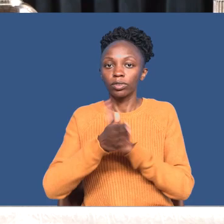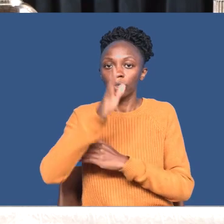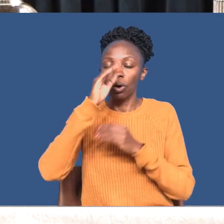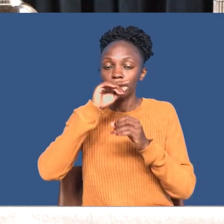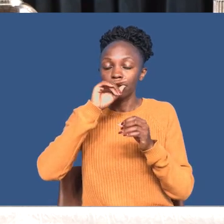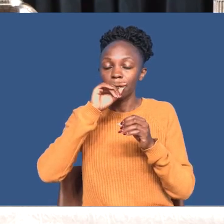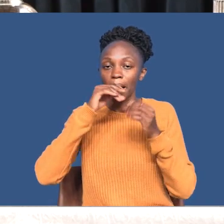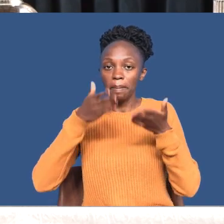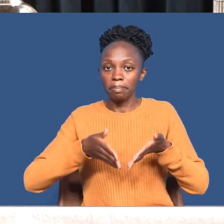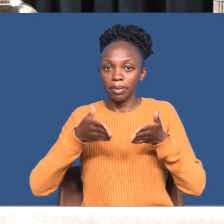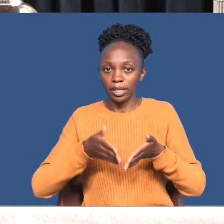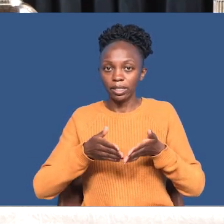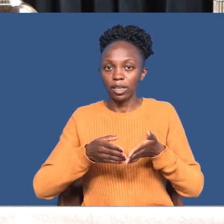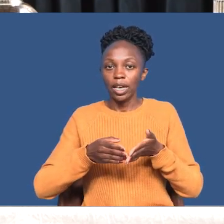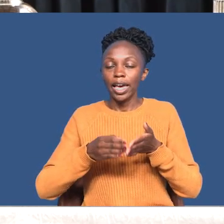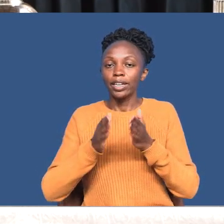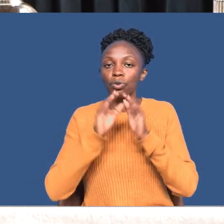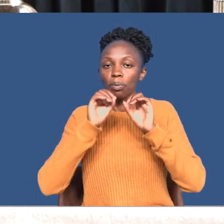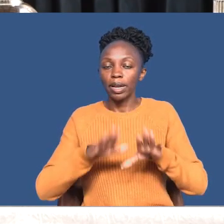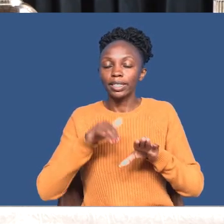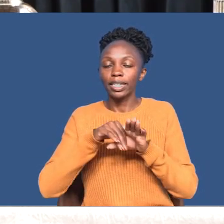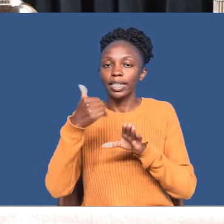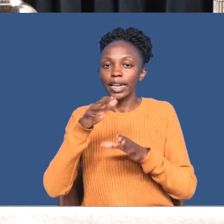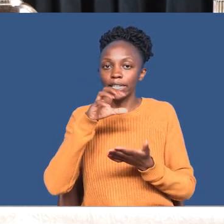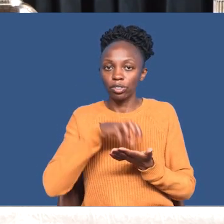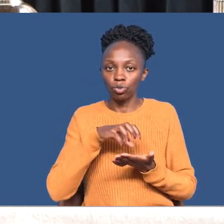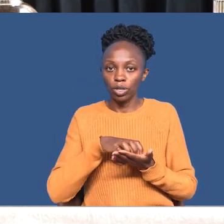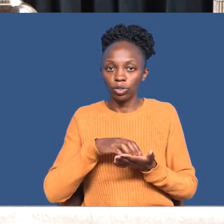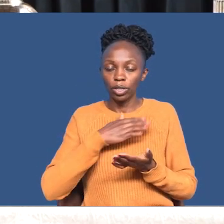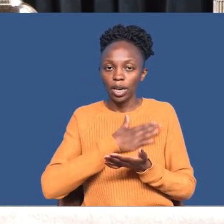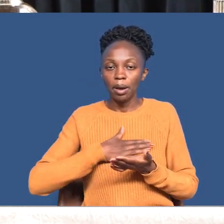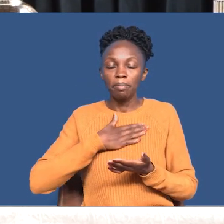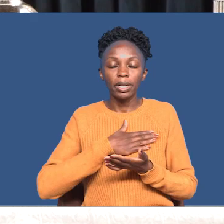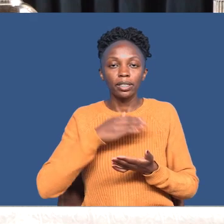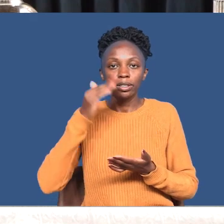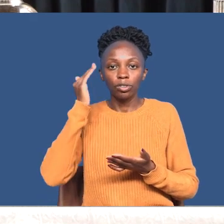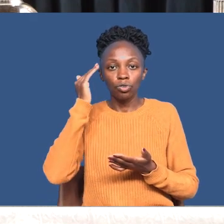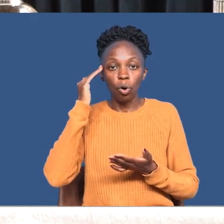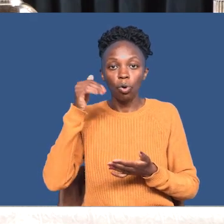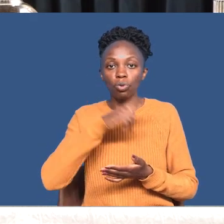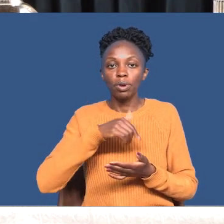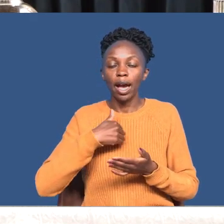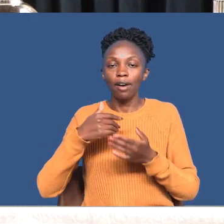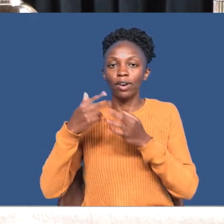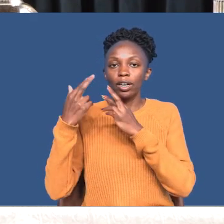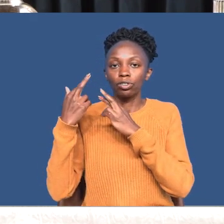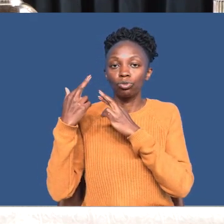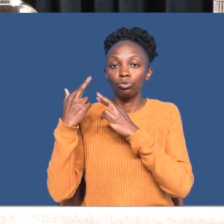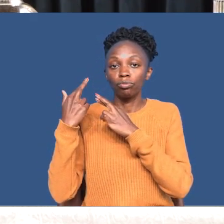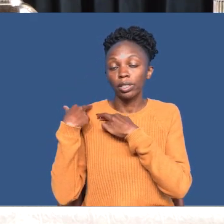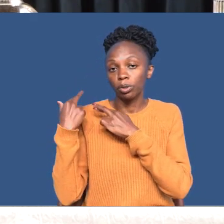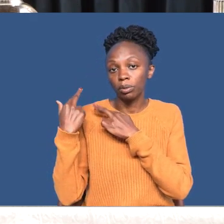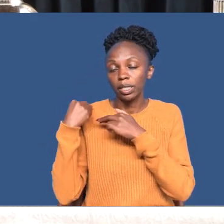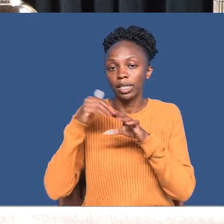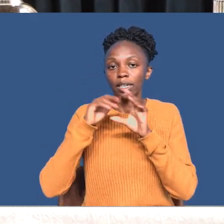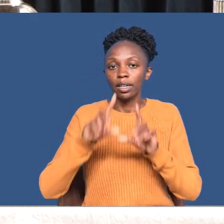over any situation that will come this year. Please know you have a role to play in inviting God